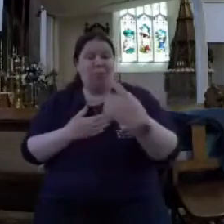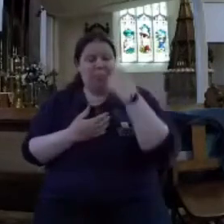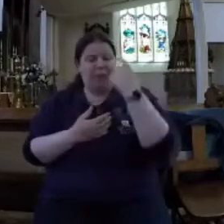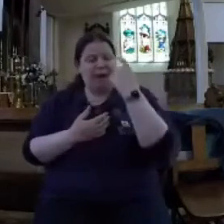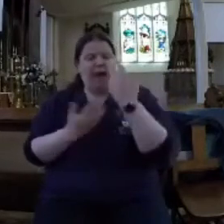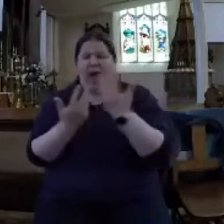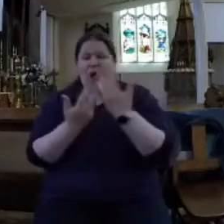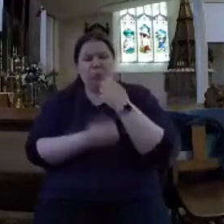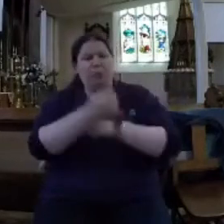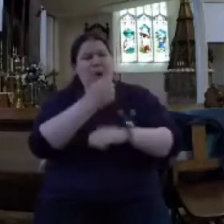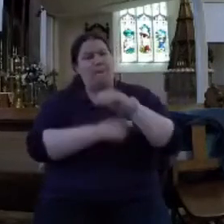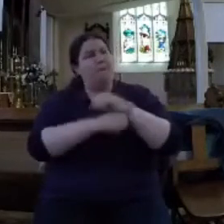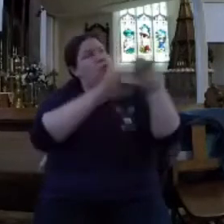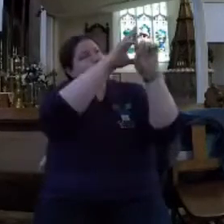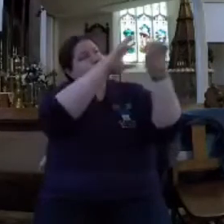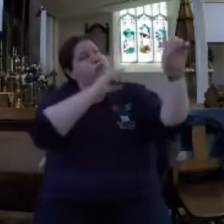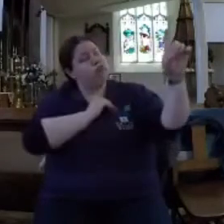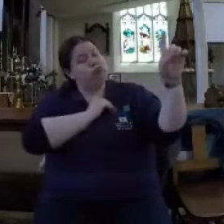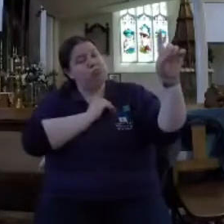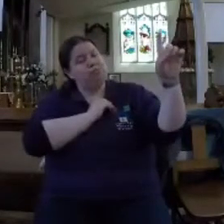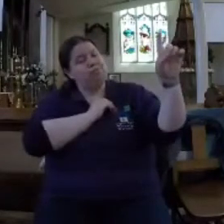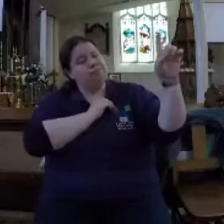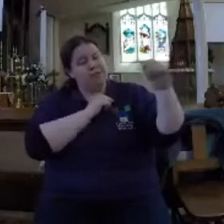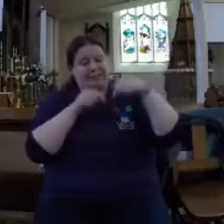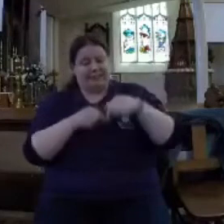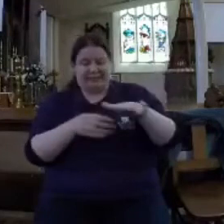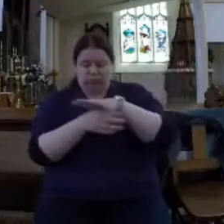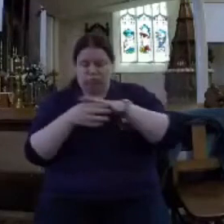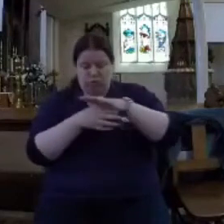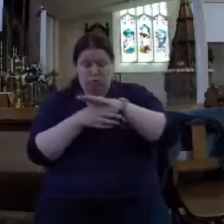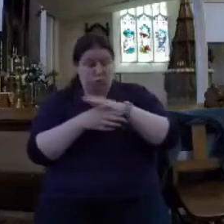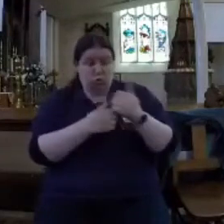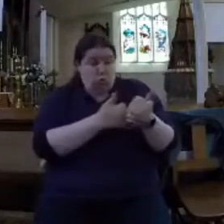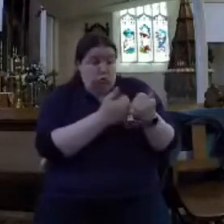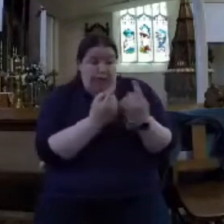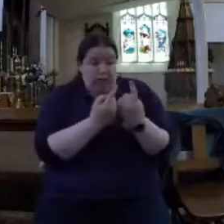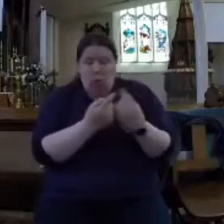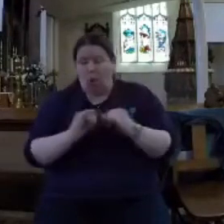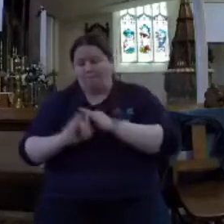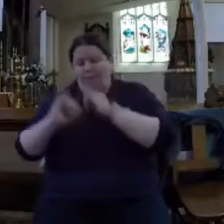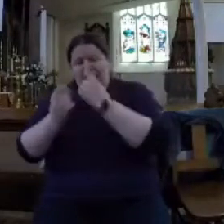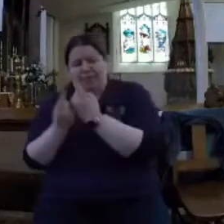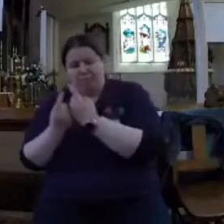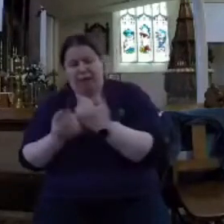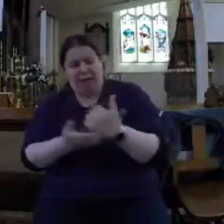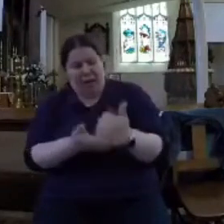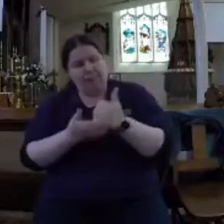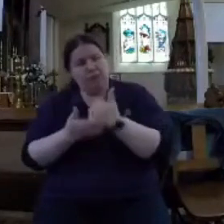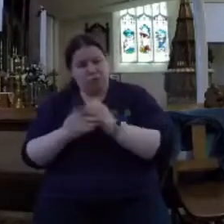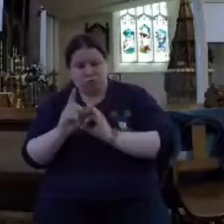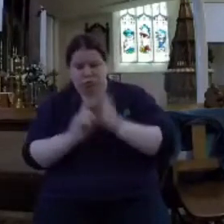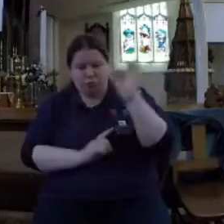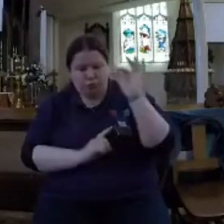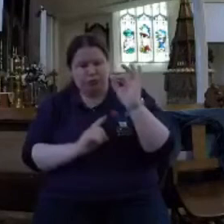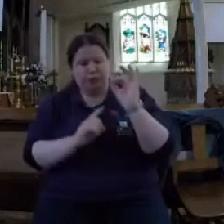become more Christ-like? And how do we let our circumstances, whether good or bad, help us to prosper? So I'm just